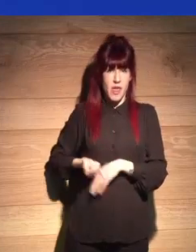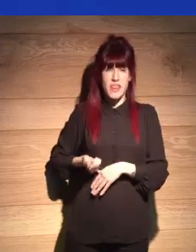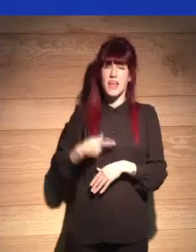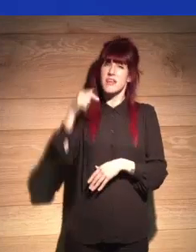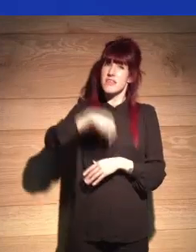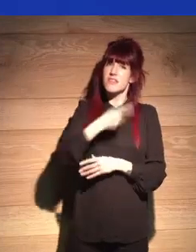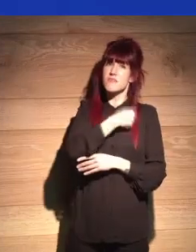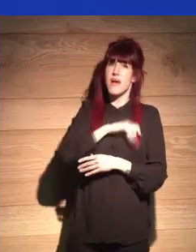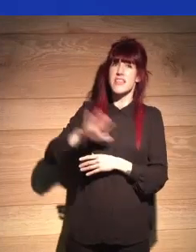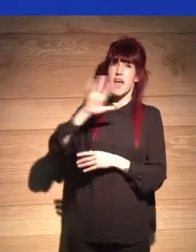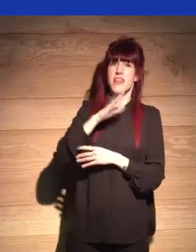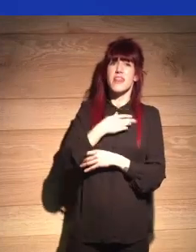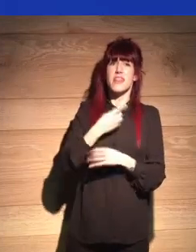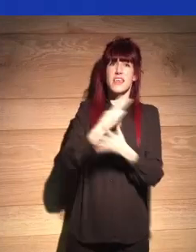Spain,